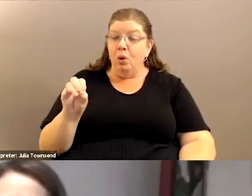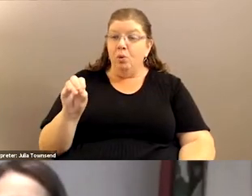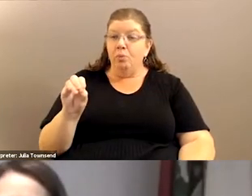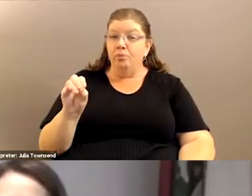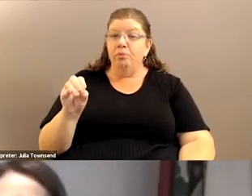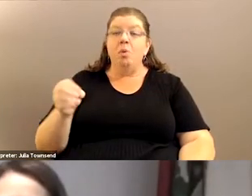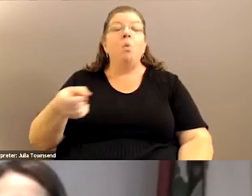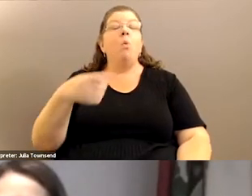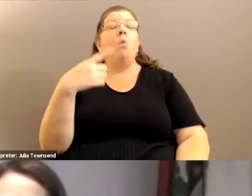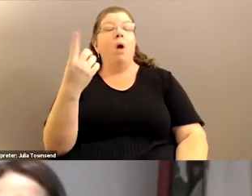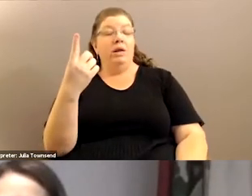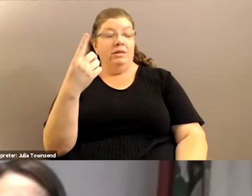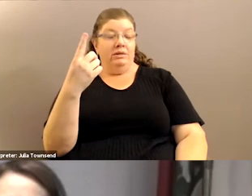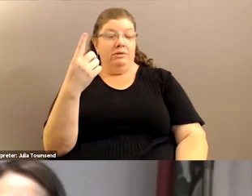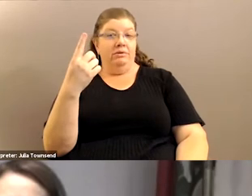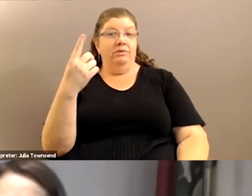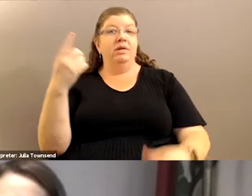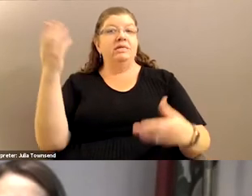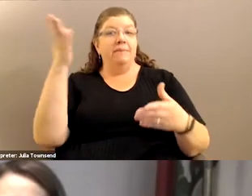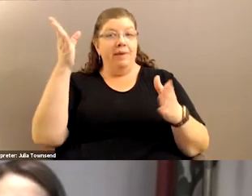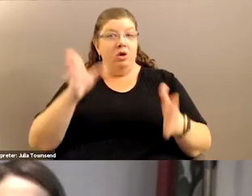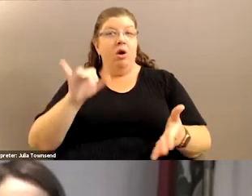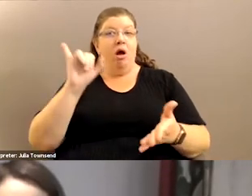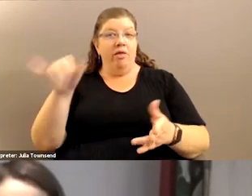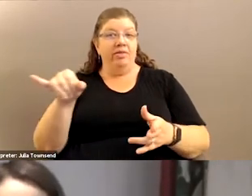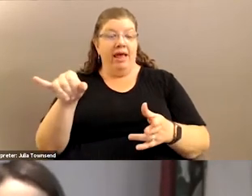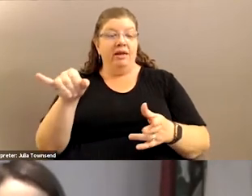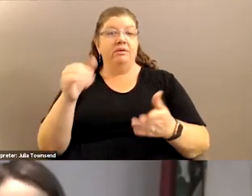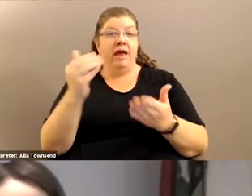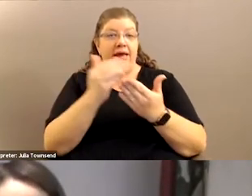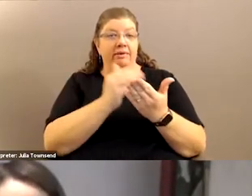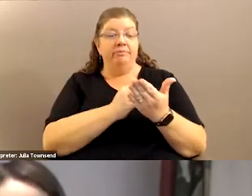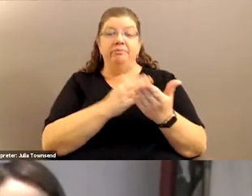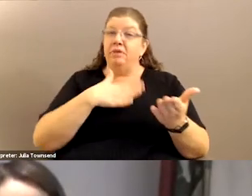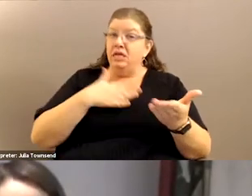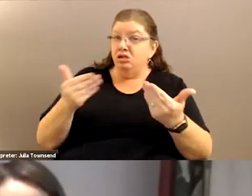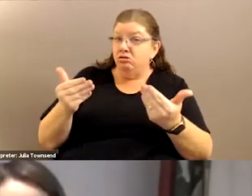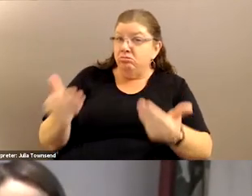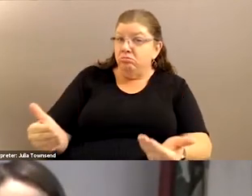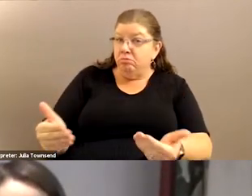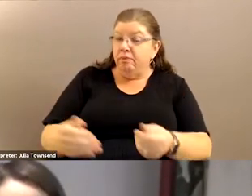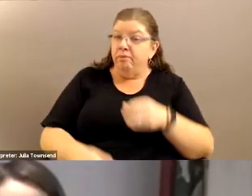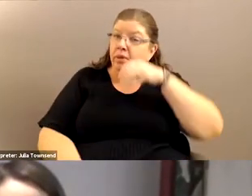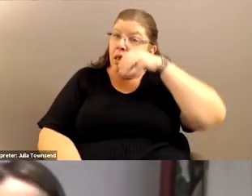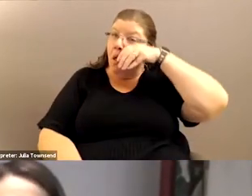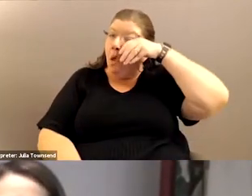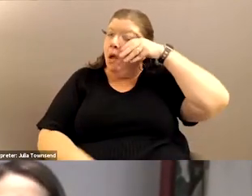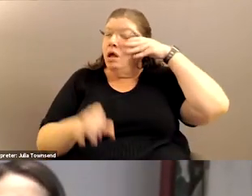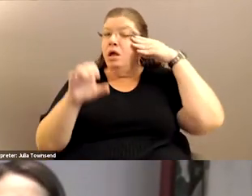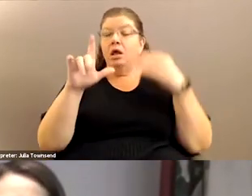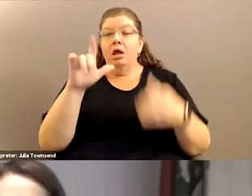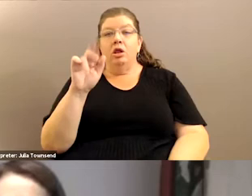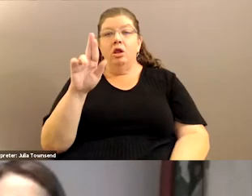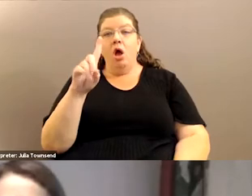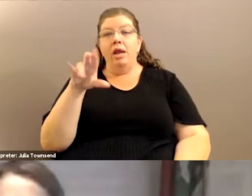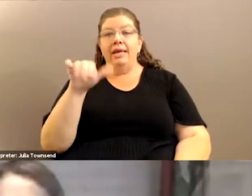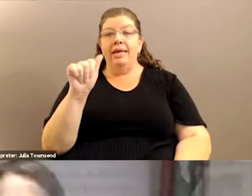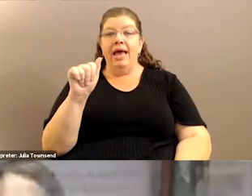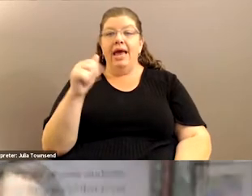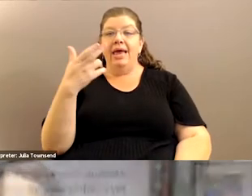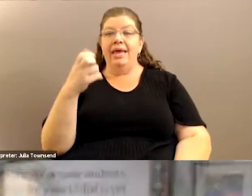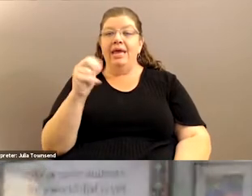we have one um speaker on this item please claudia henry